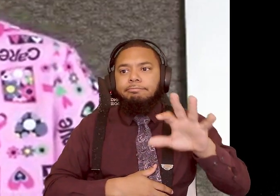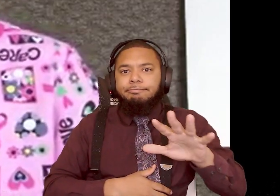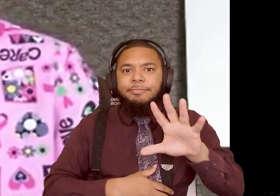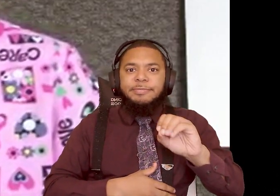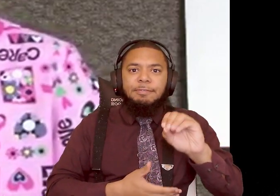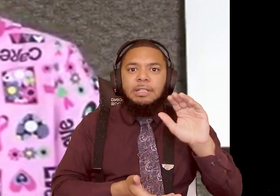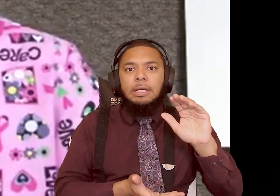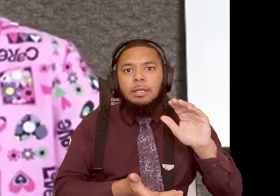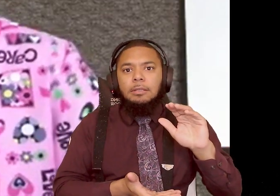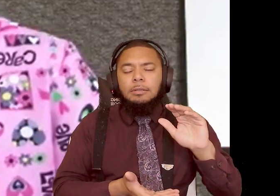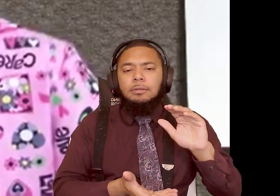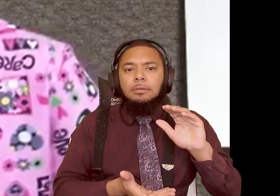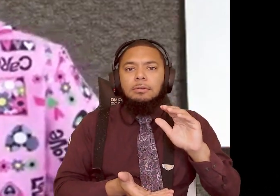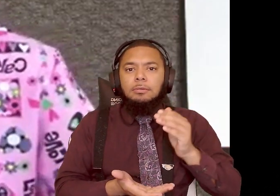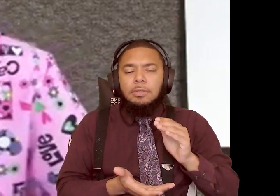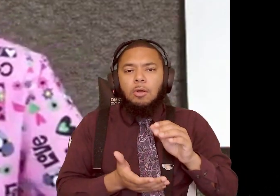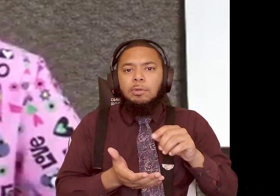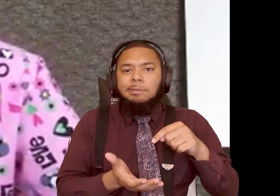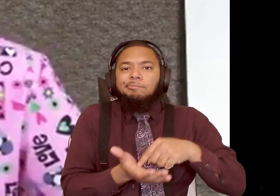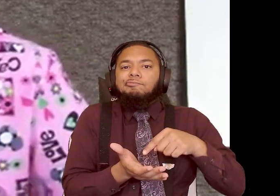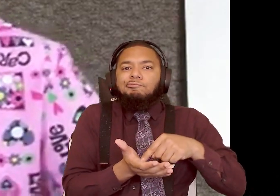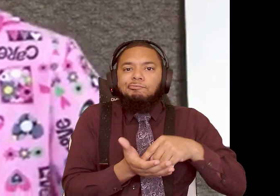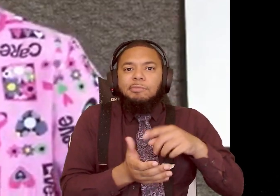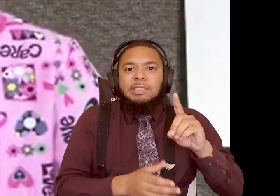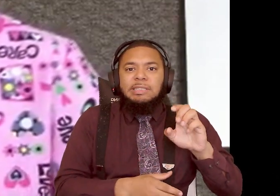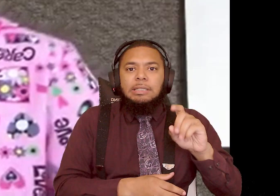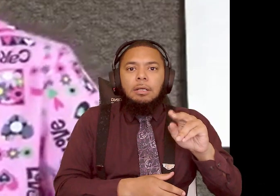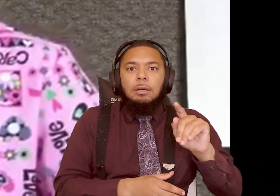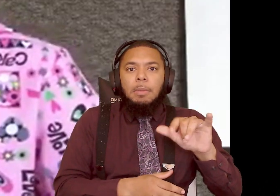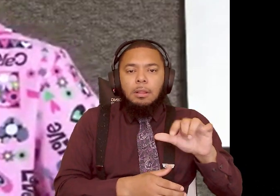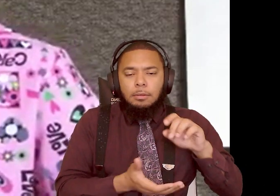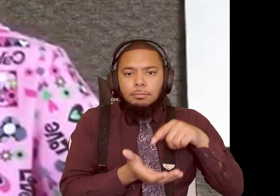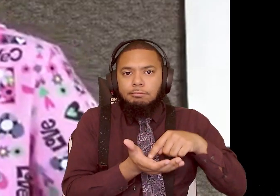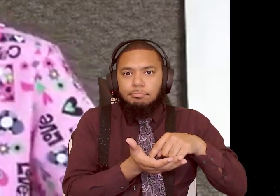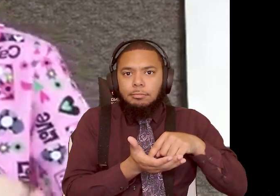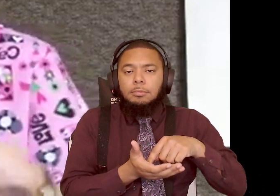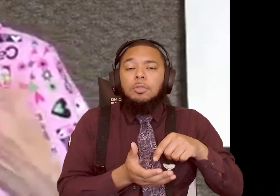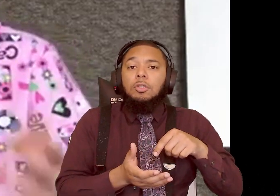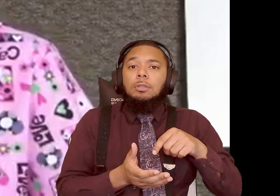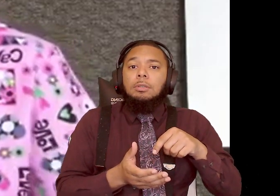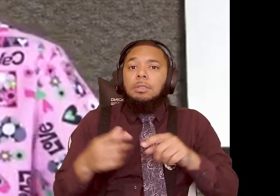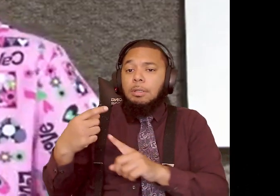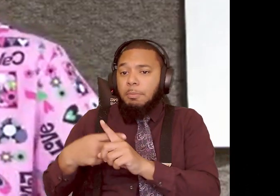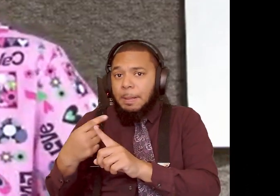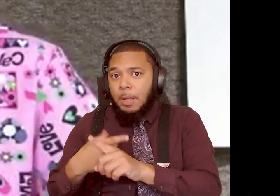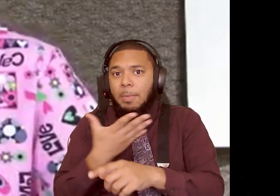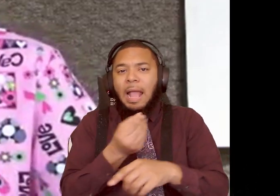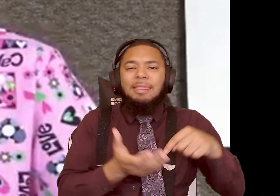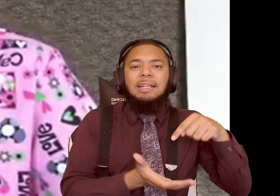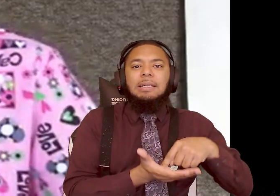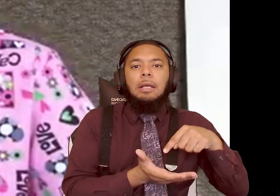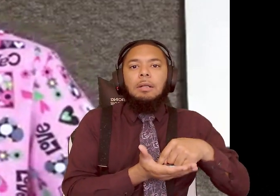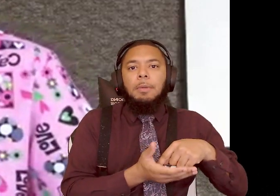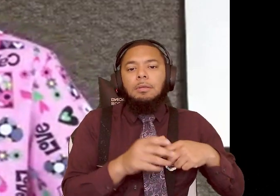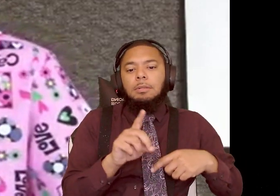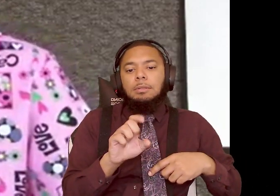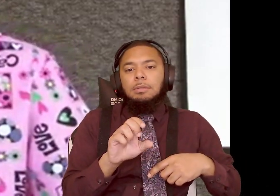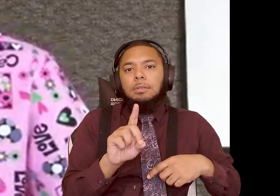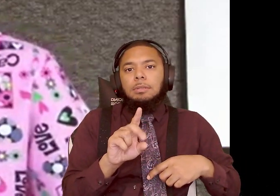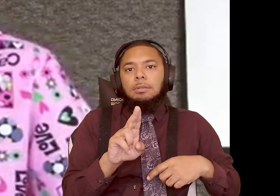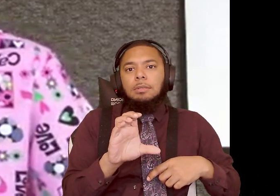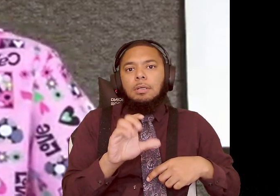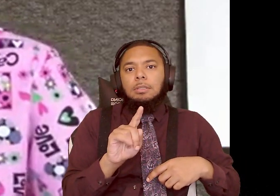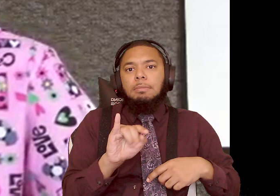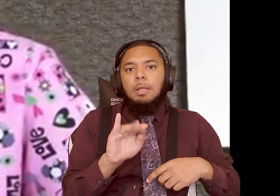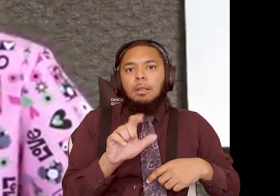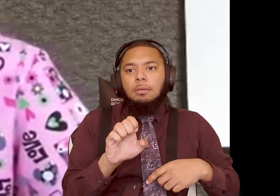up. But these are some terms I want you to become familiar with: the premium and the deductible. Now, there's something